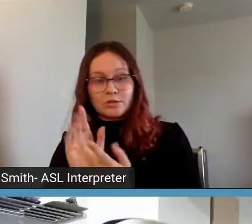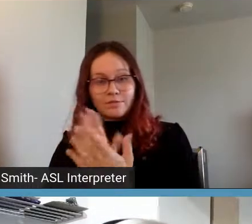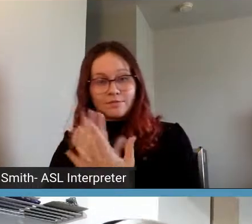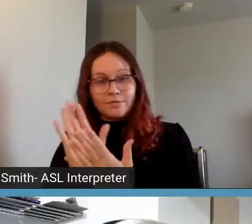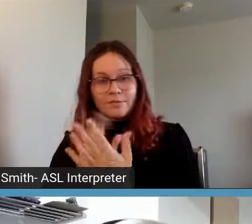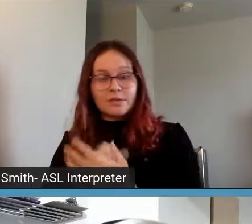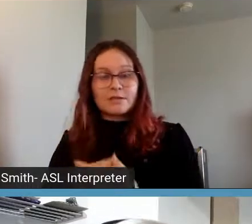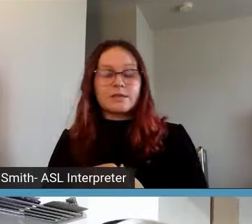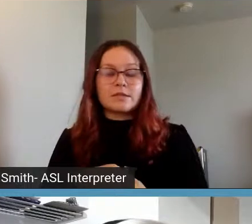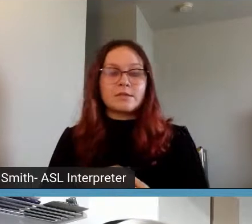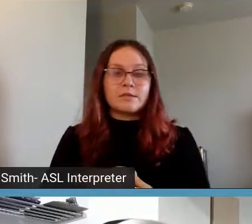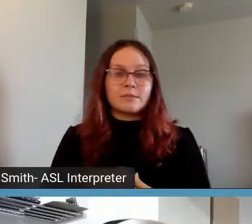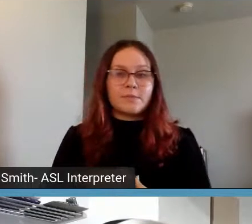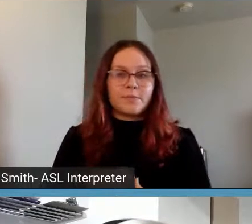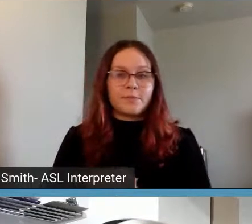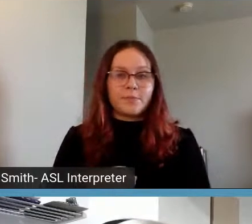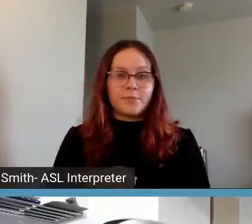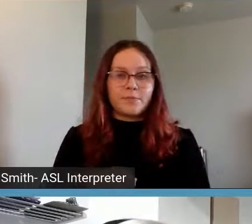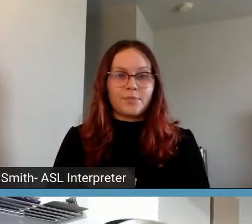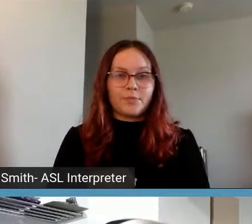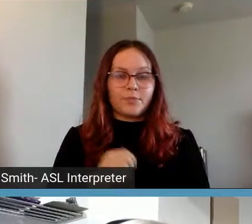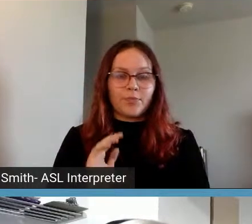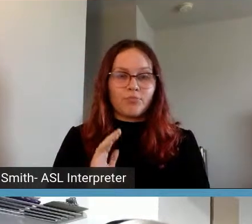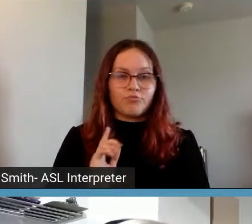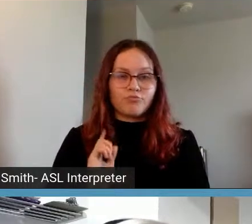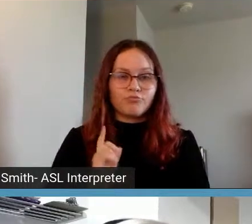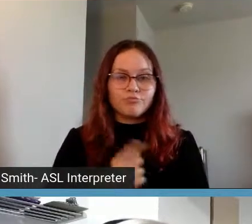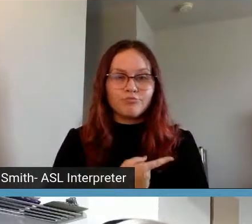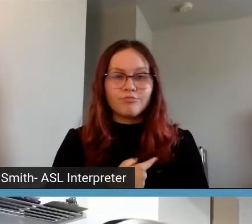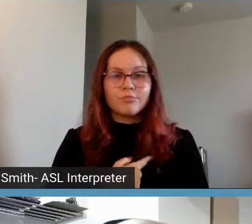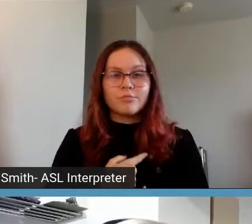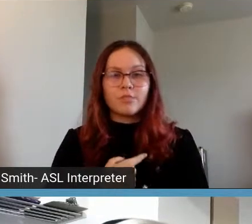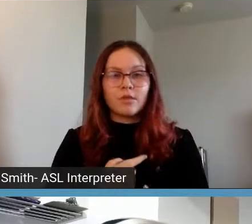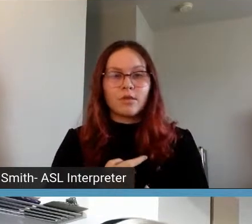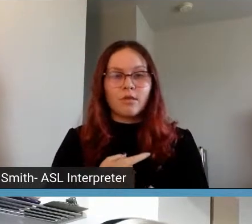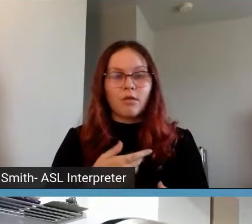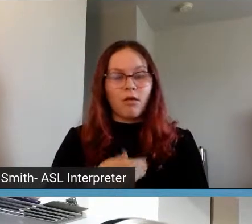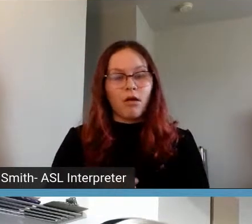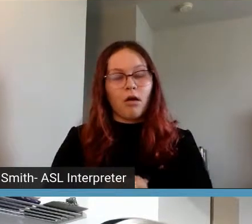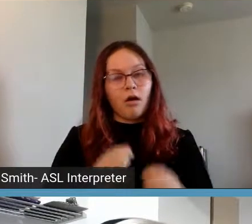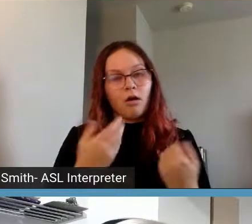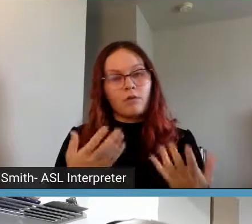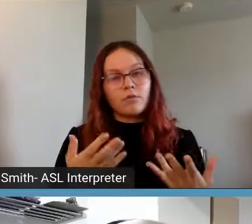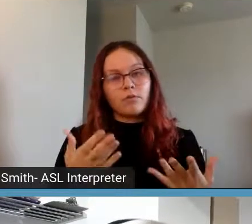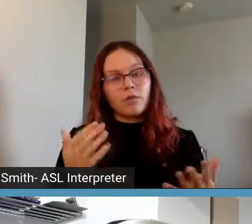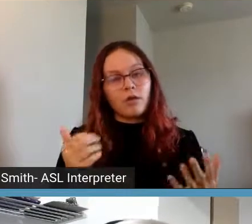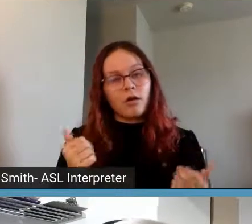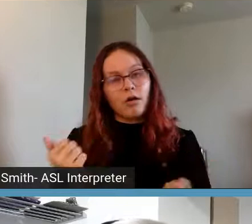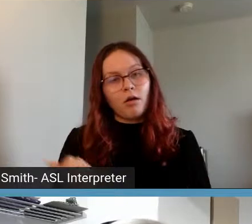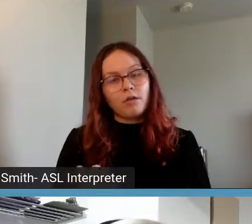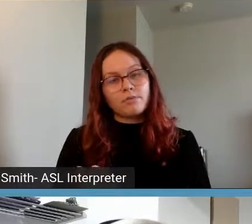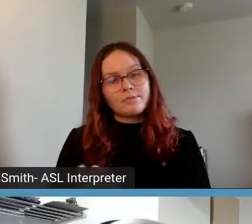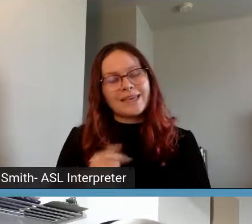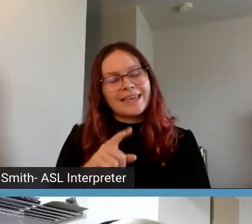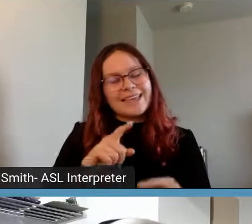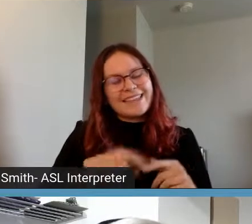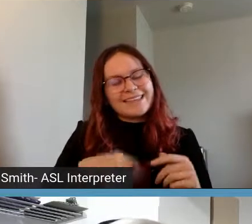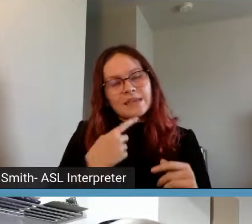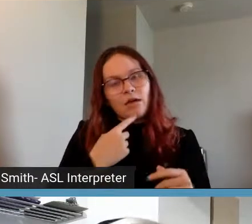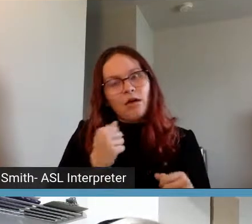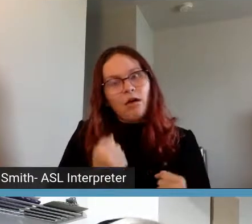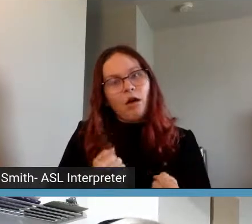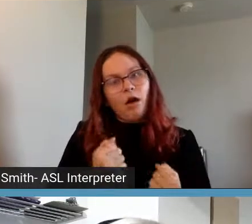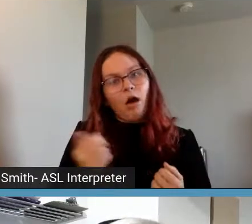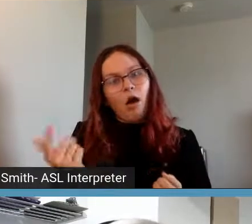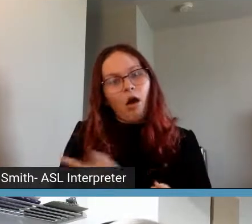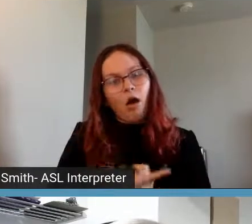type. And we offered all of our programs, can't say all, most of our